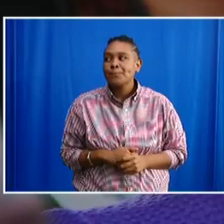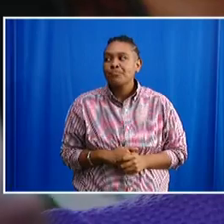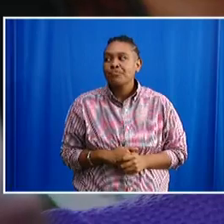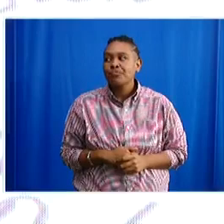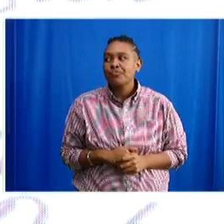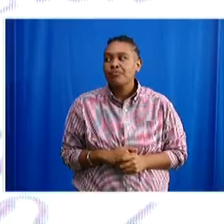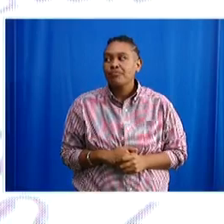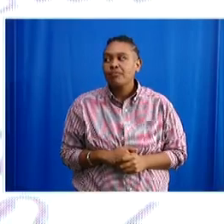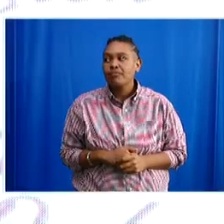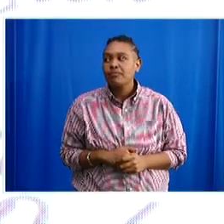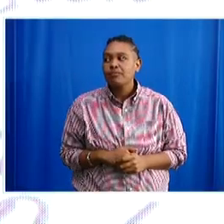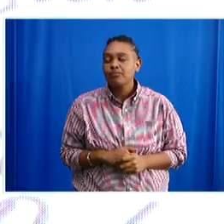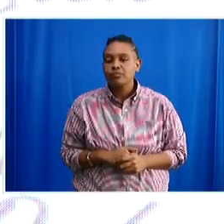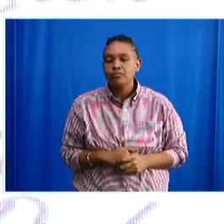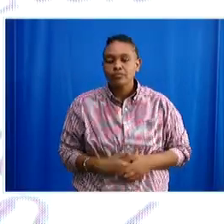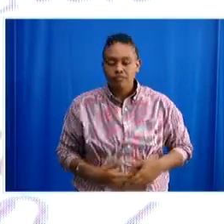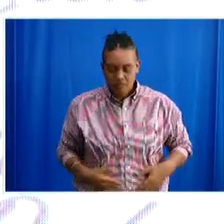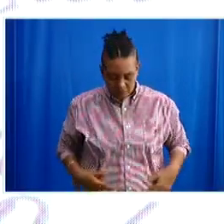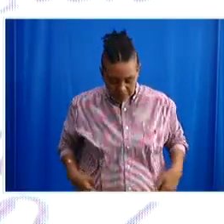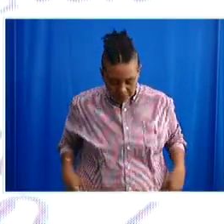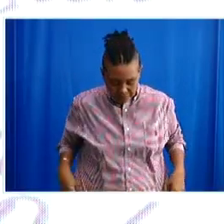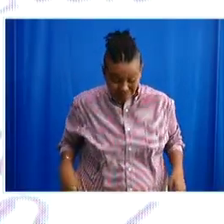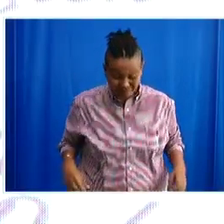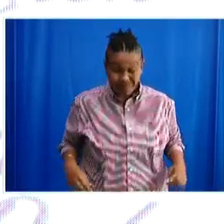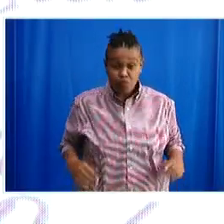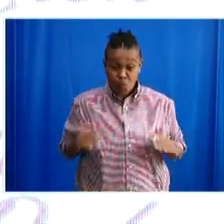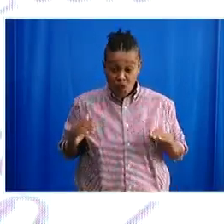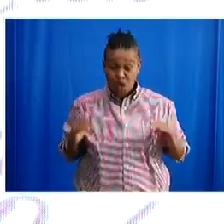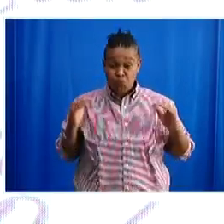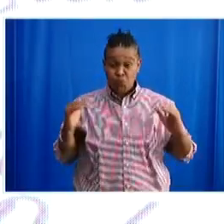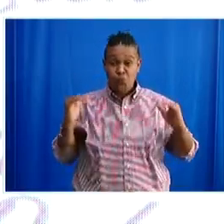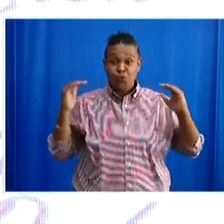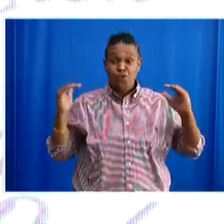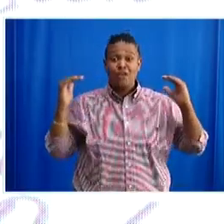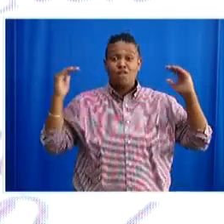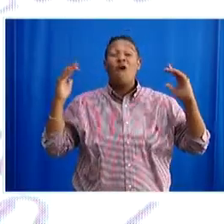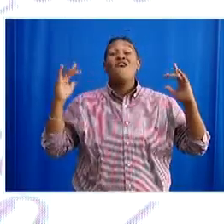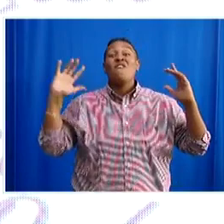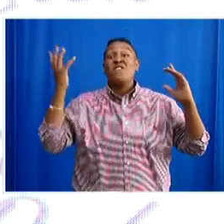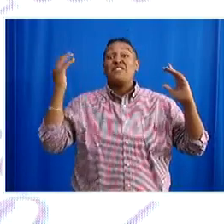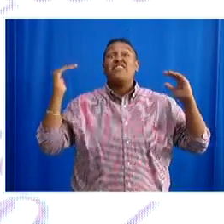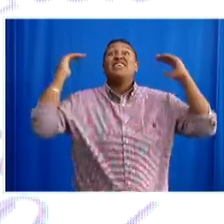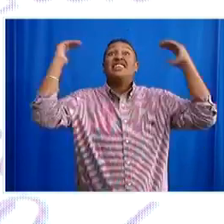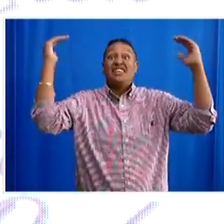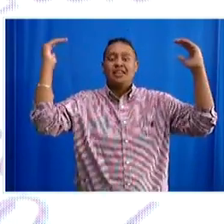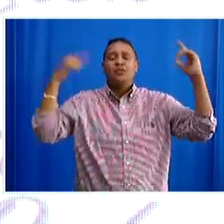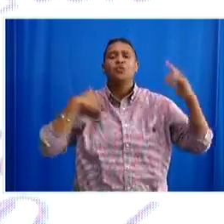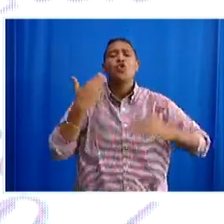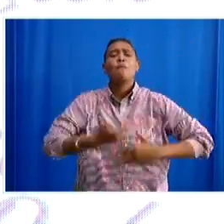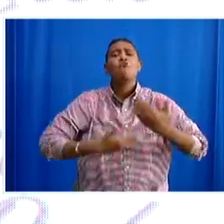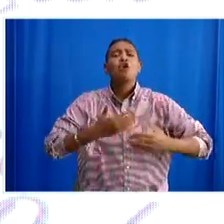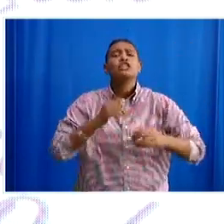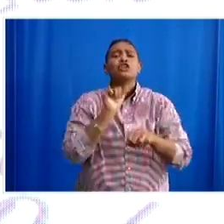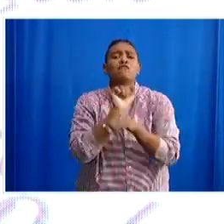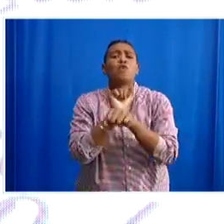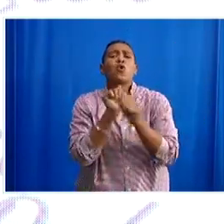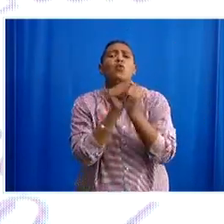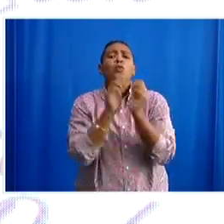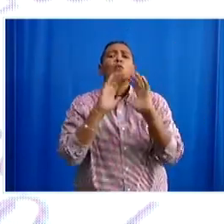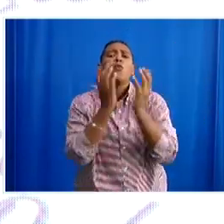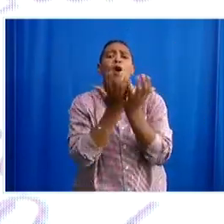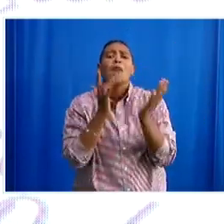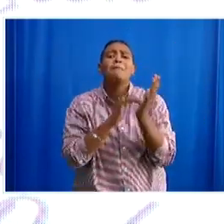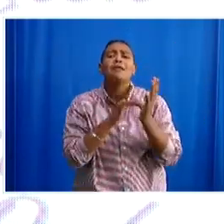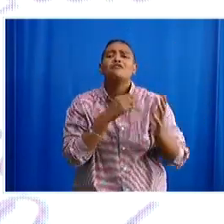And then, on top of that, we are in the process of working with the World Bank on a risk